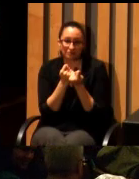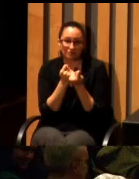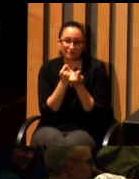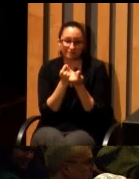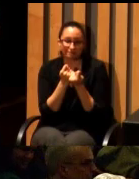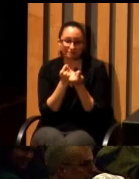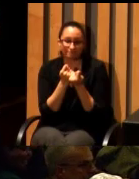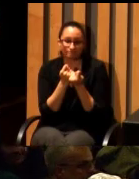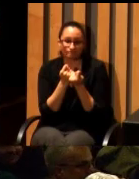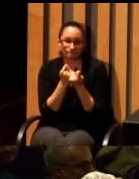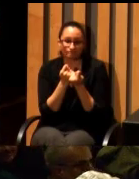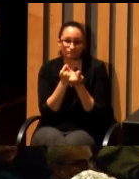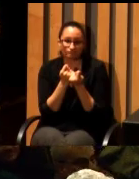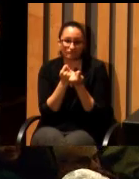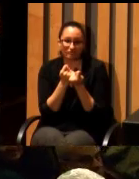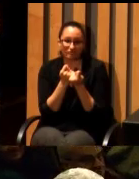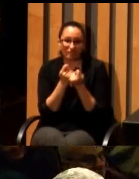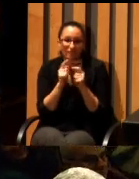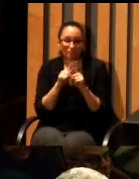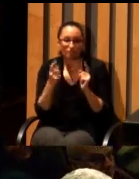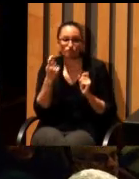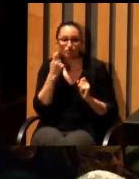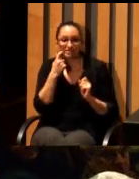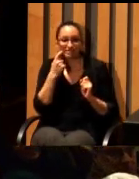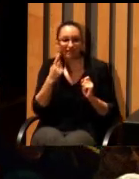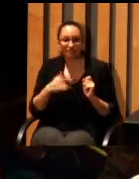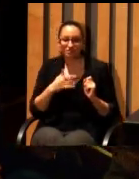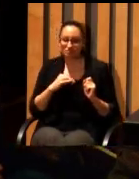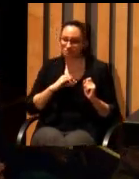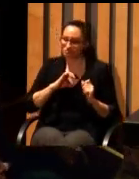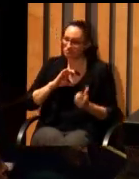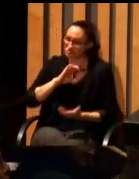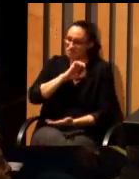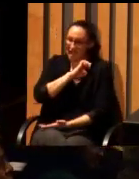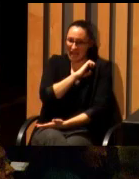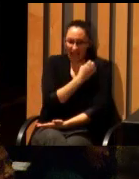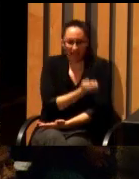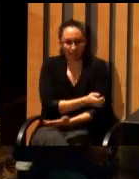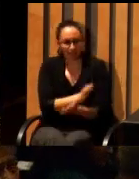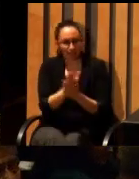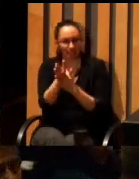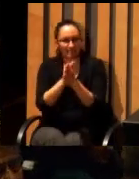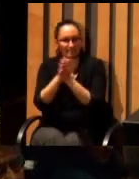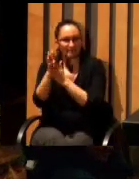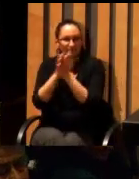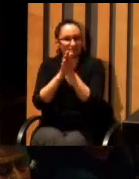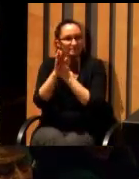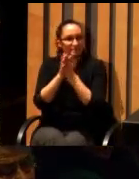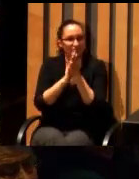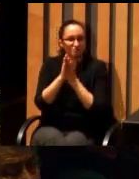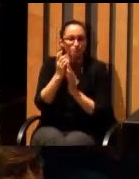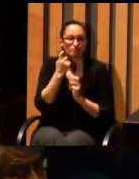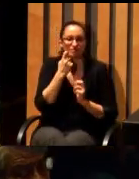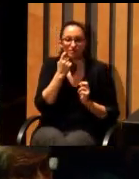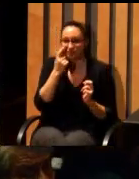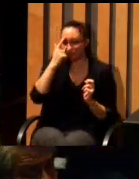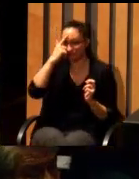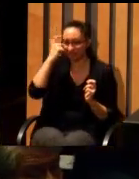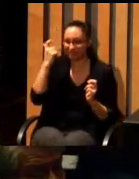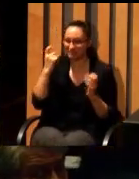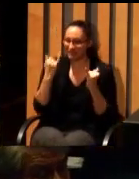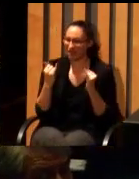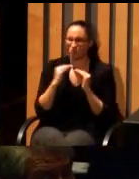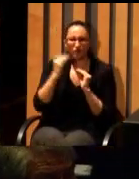I guess I've been energized recently by, you know, just you know, being more